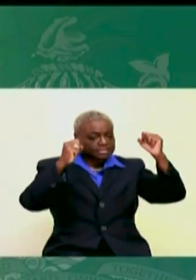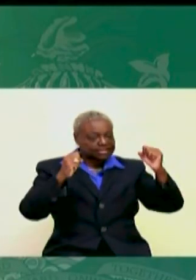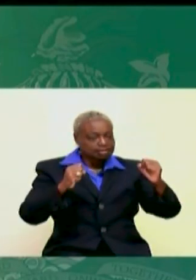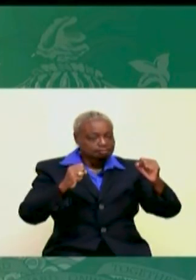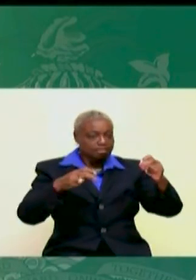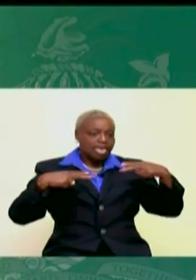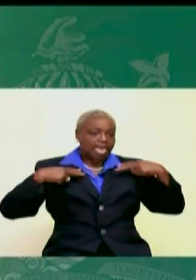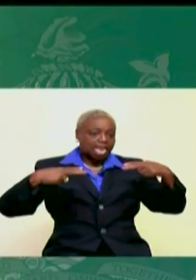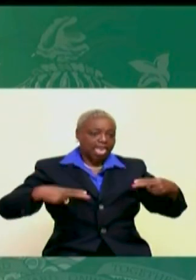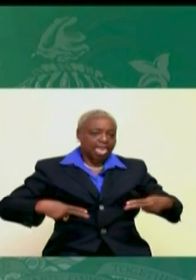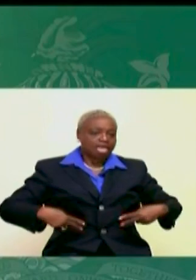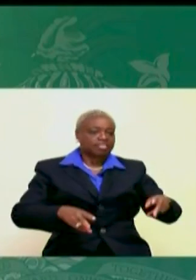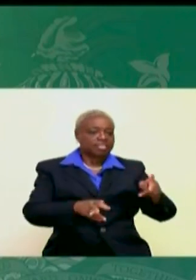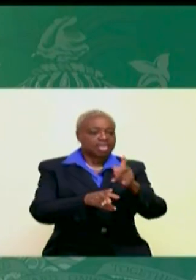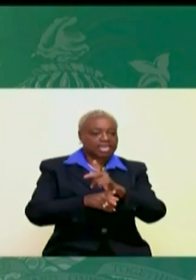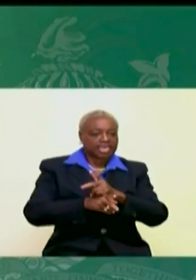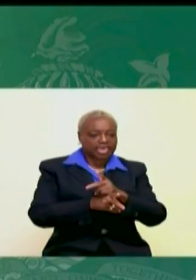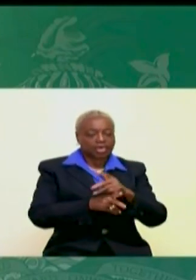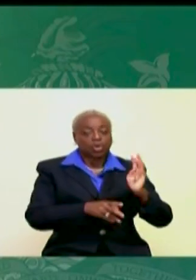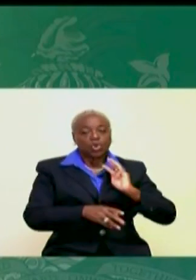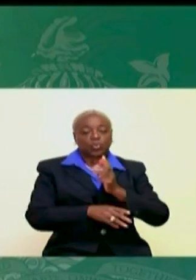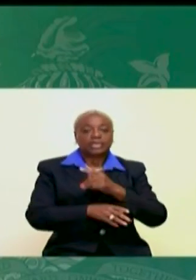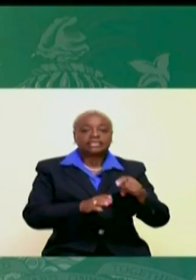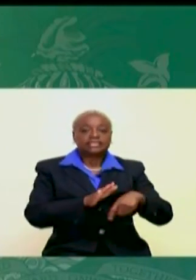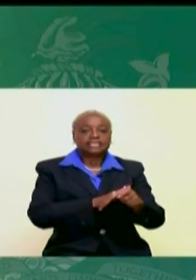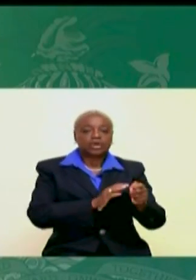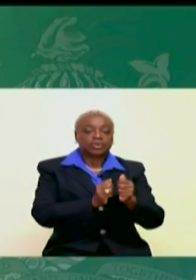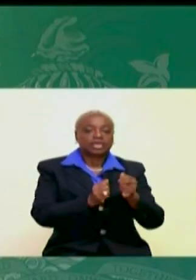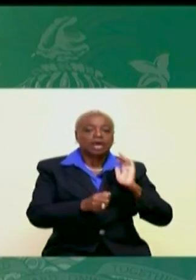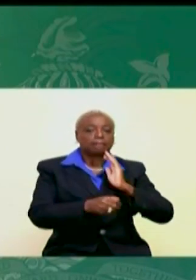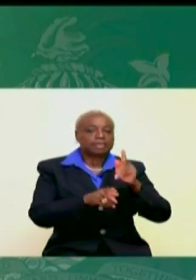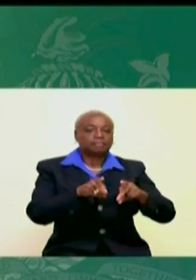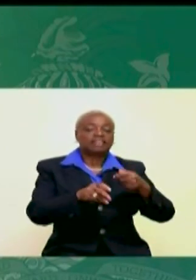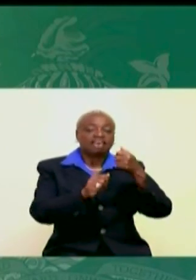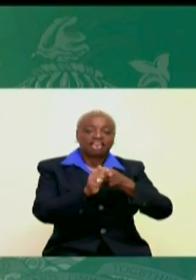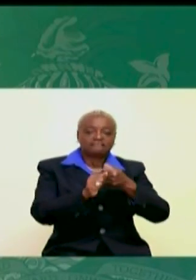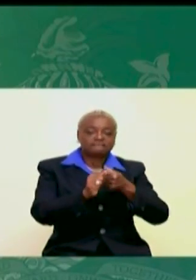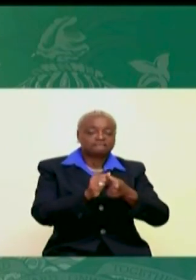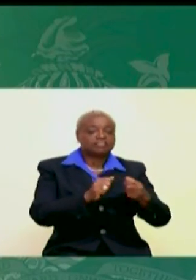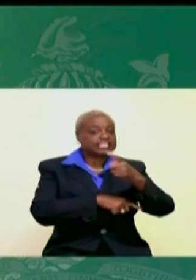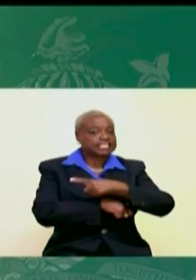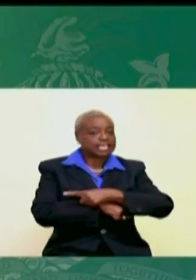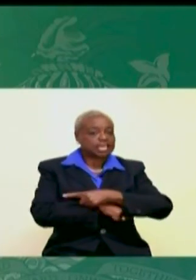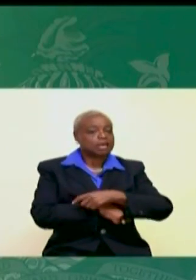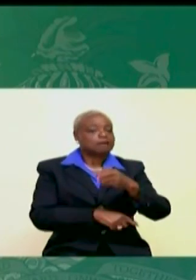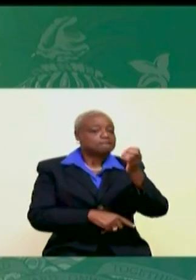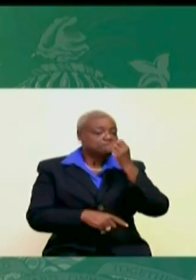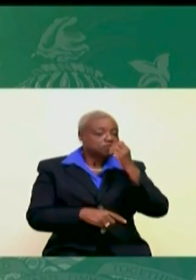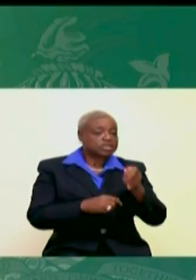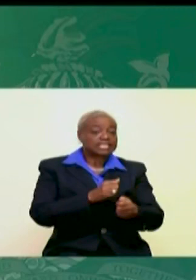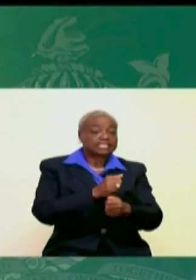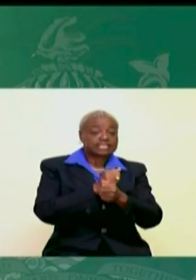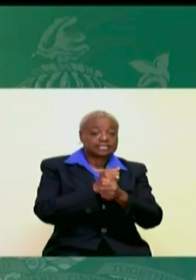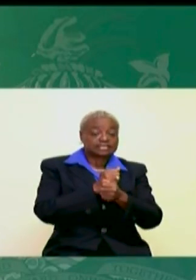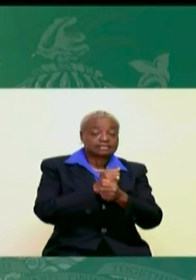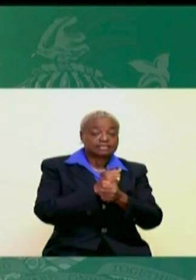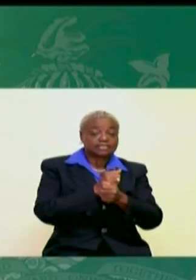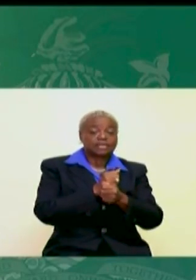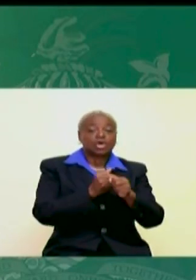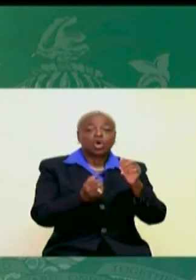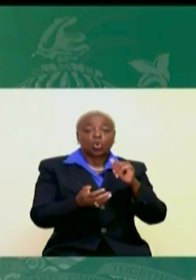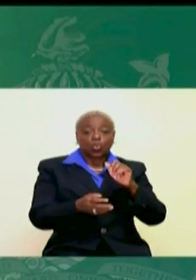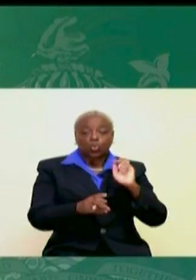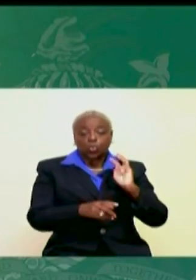whether it's healthcare, we deal with our people every day. Whether it's food assistance, we take care of our people every day. And that's all we have to do.